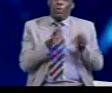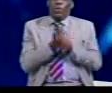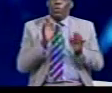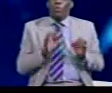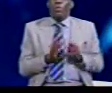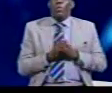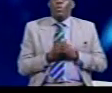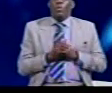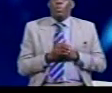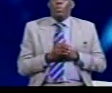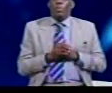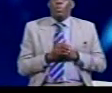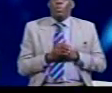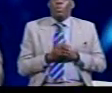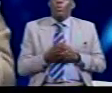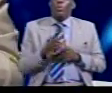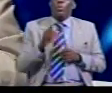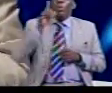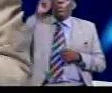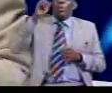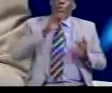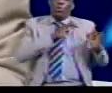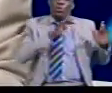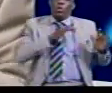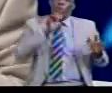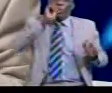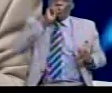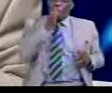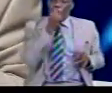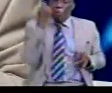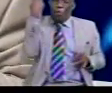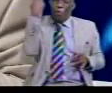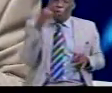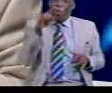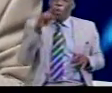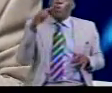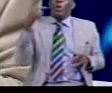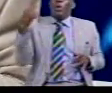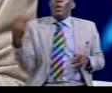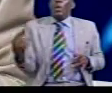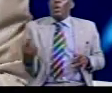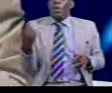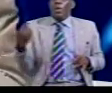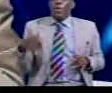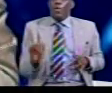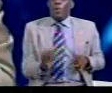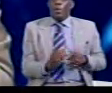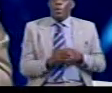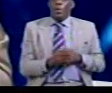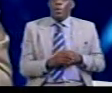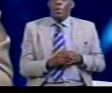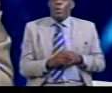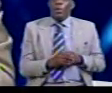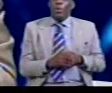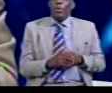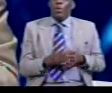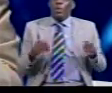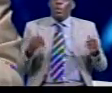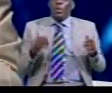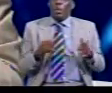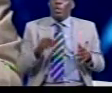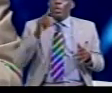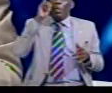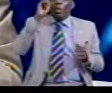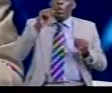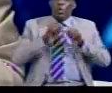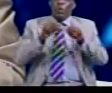dure à toujours. His mercies endure forever. Il continue d'accomplir de grandes choses. He has continued accomplishing great